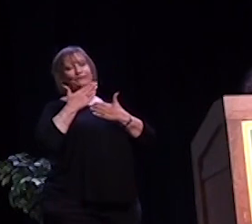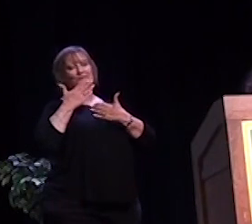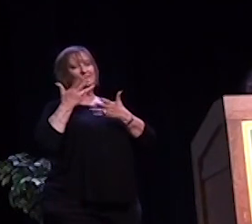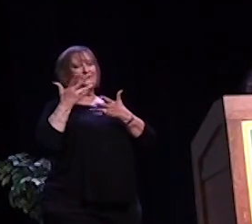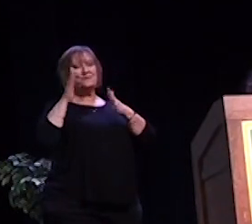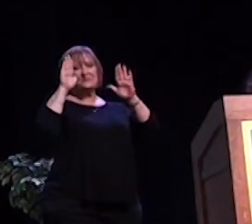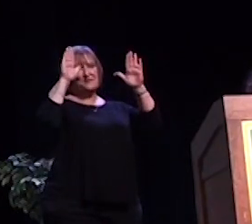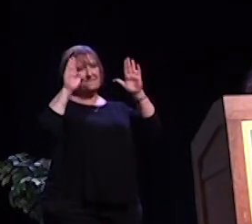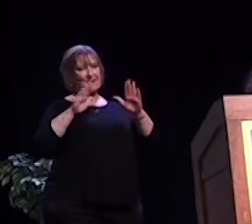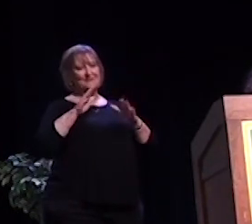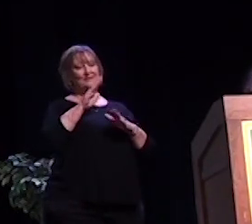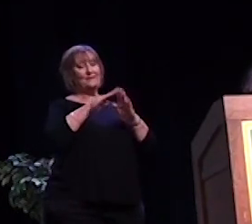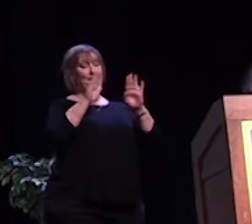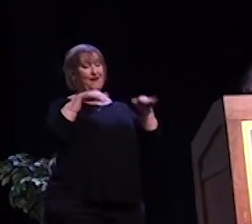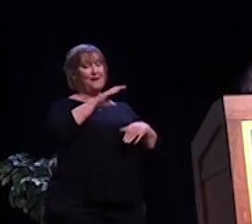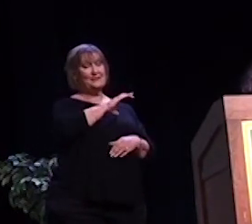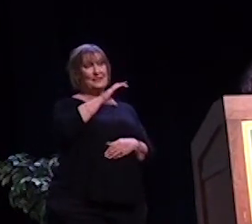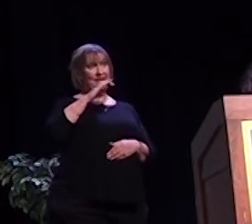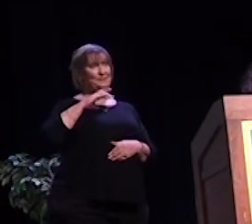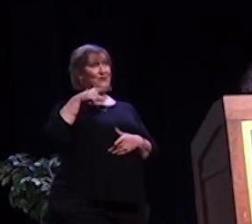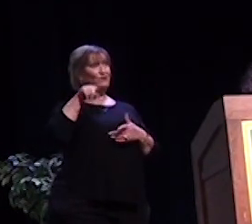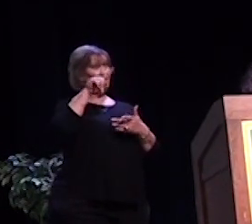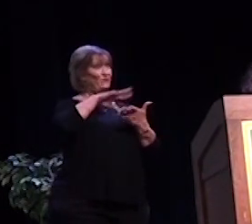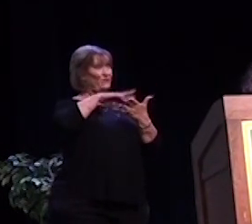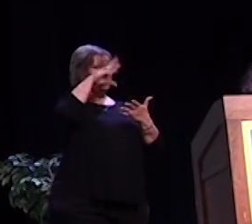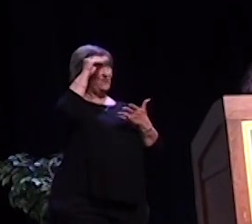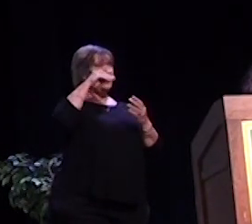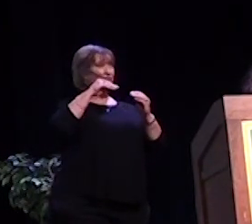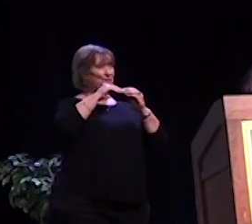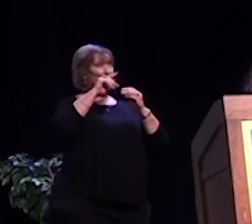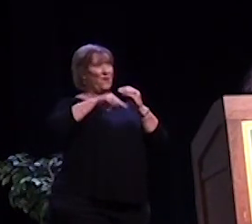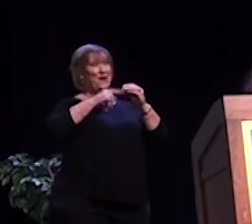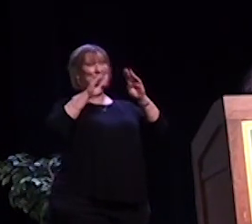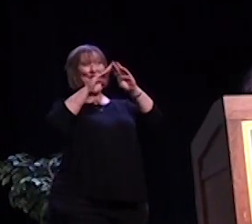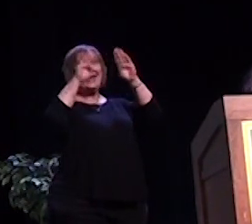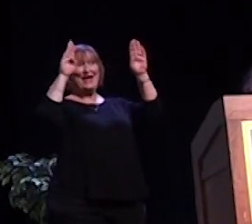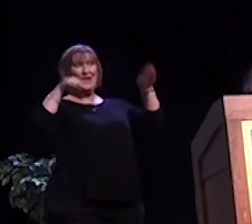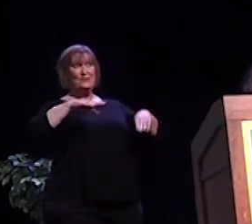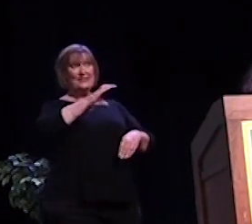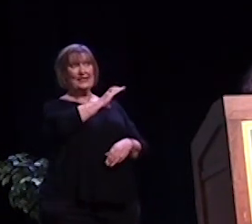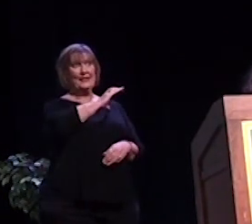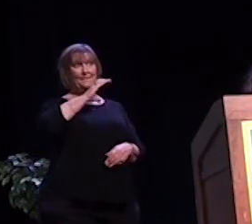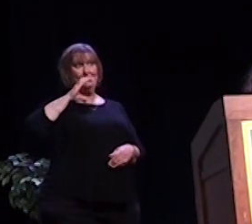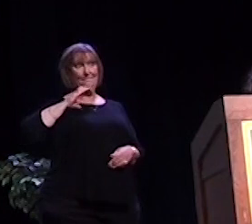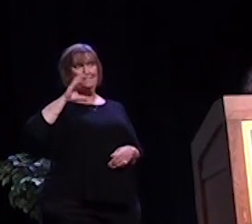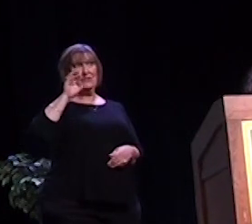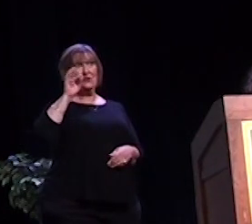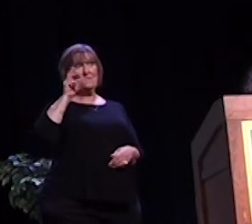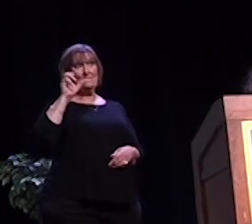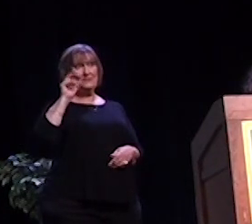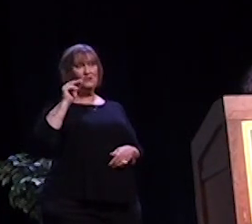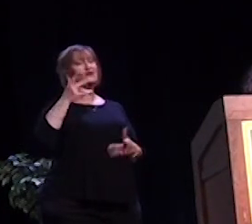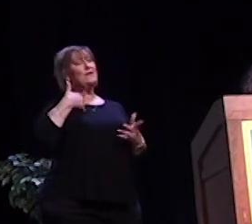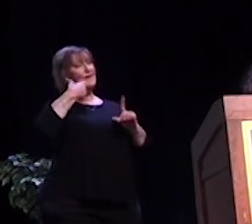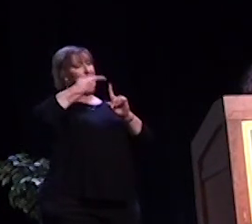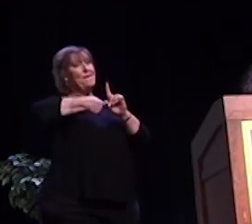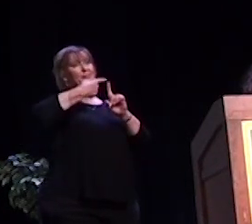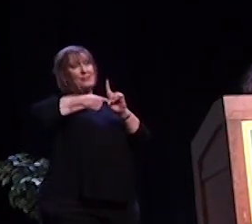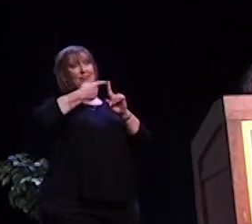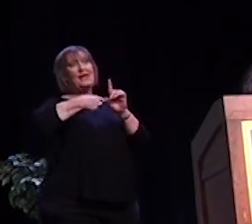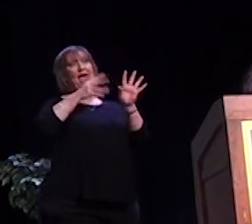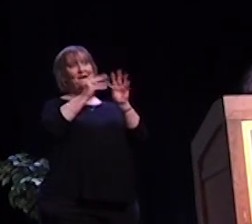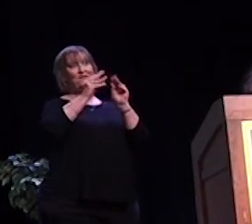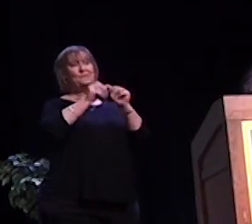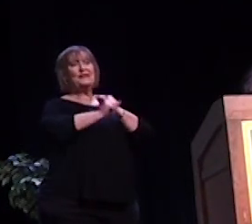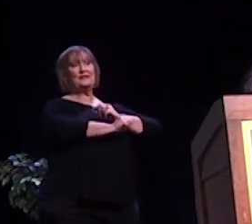amazing work of the Housing Commission. If you want to learn more about the Housing Commission, you can. There are monthly public meetings that are